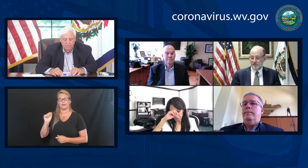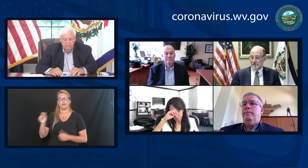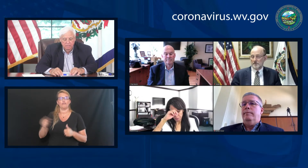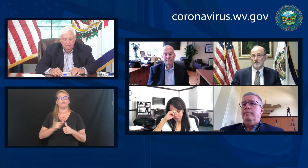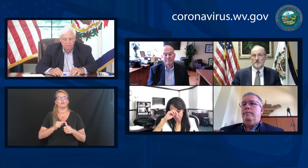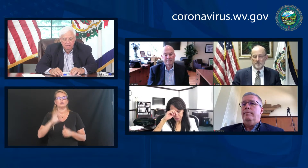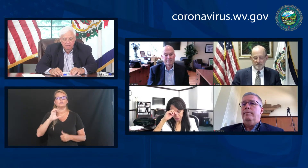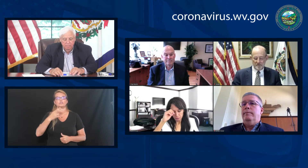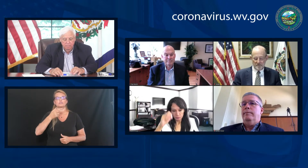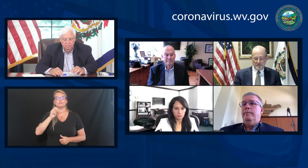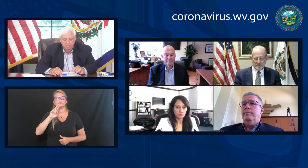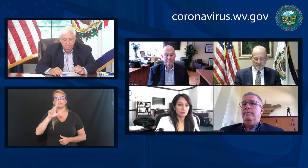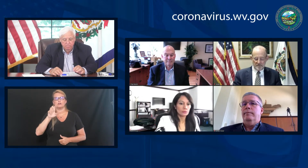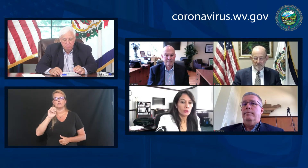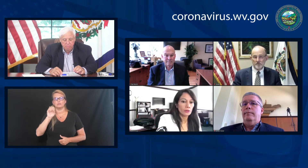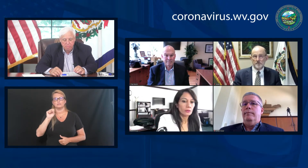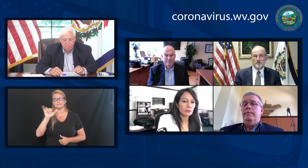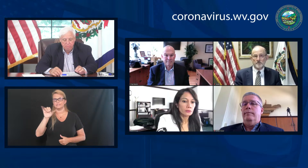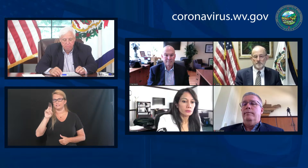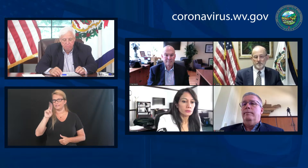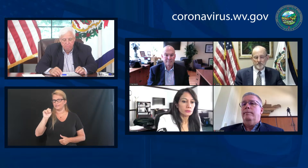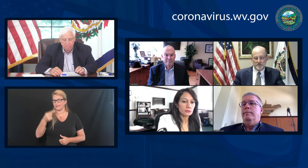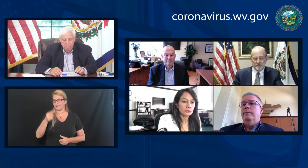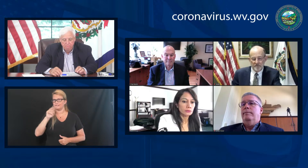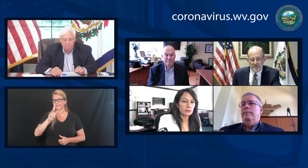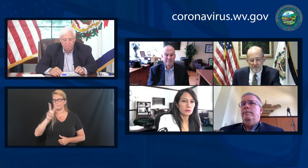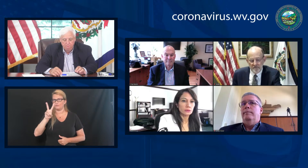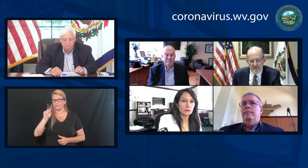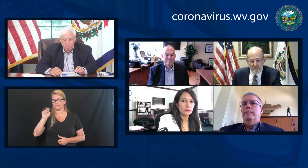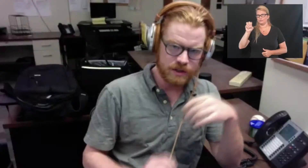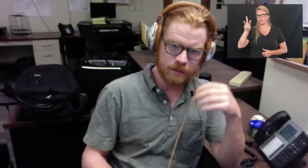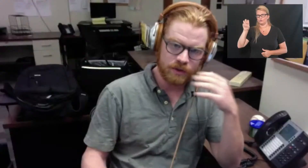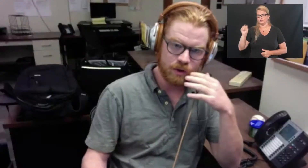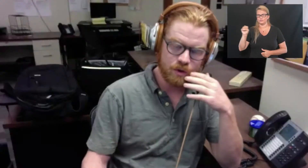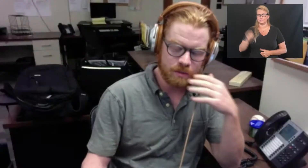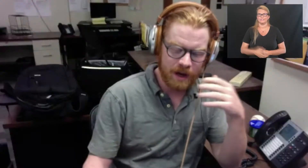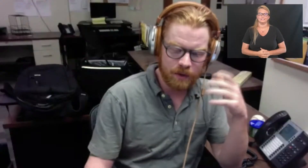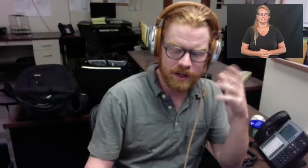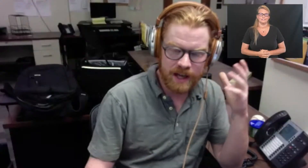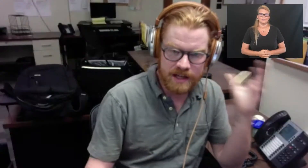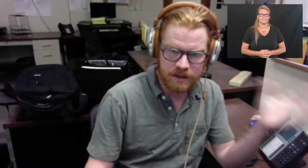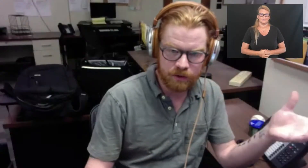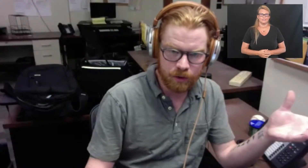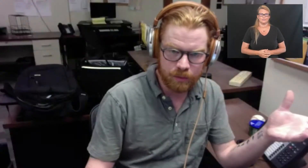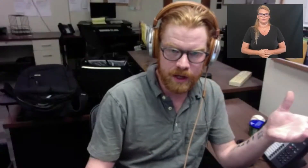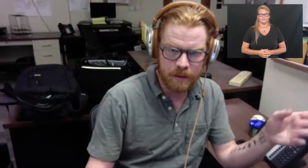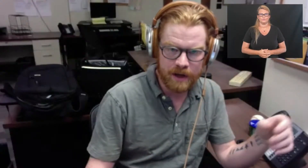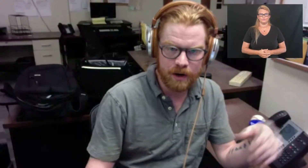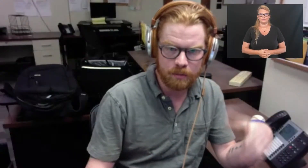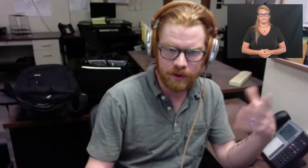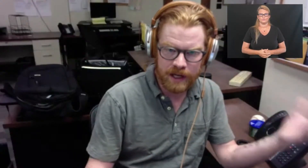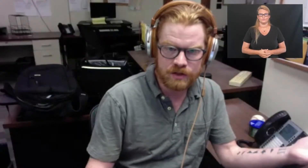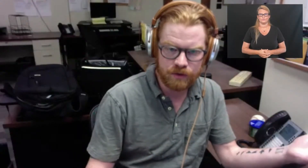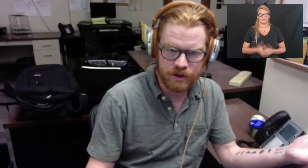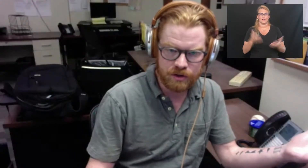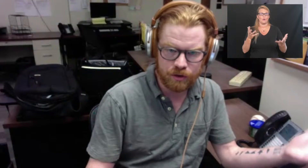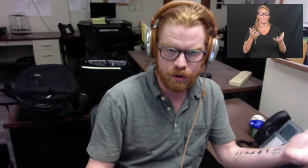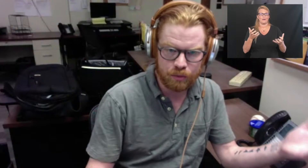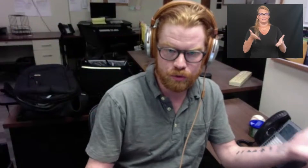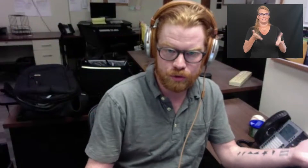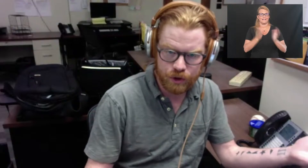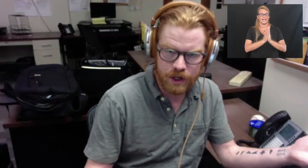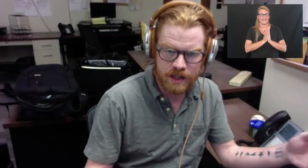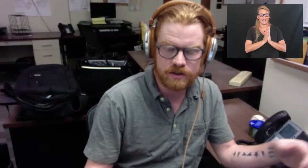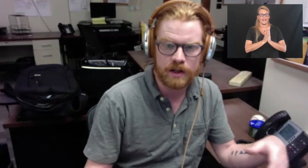from Charles Young with WV News. Hi, this is Charles Young with WV News. I wanted to ask a little bit about our plans for these